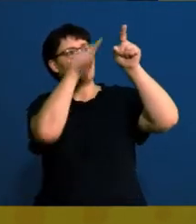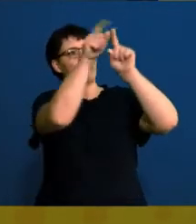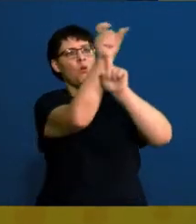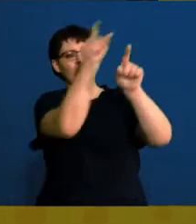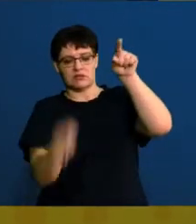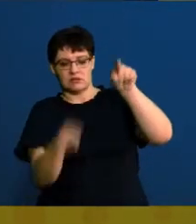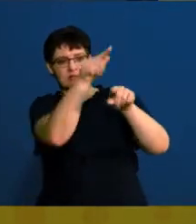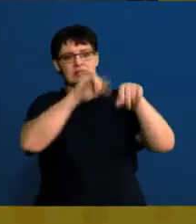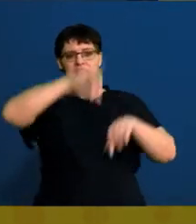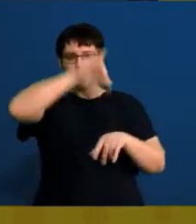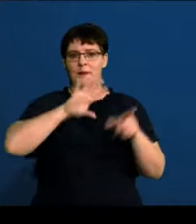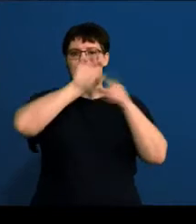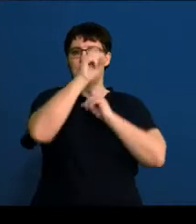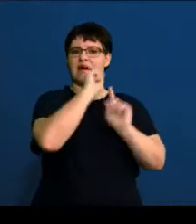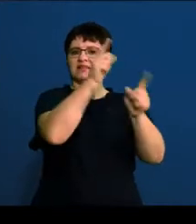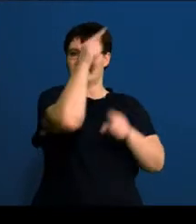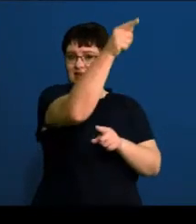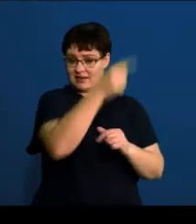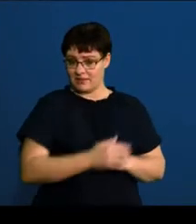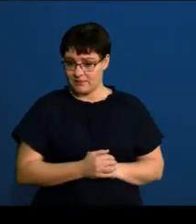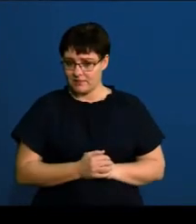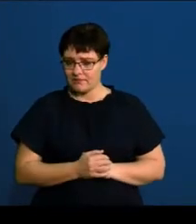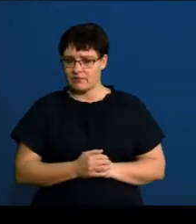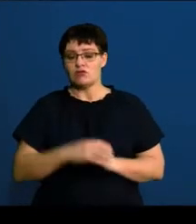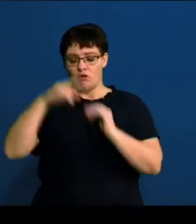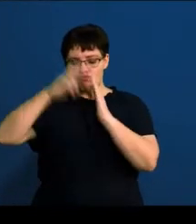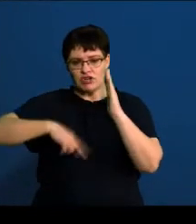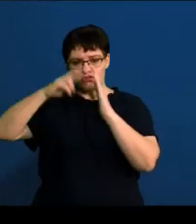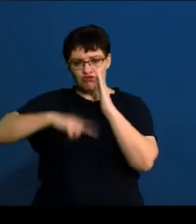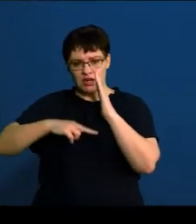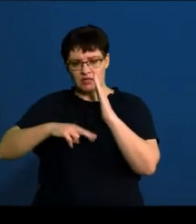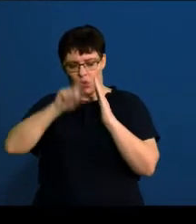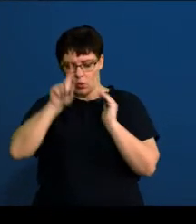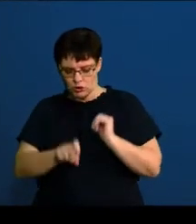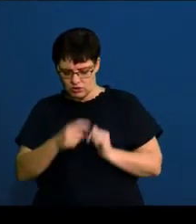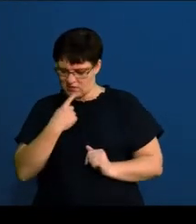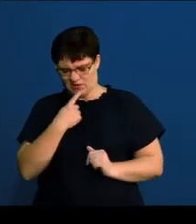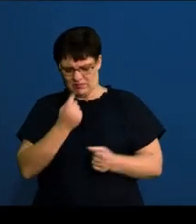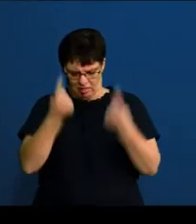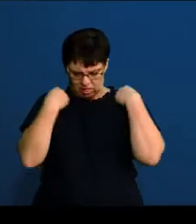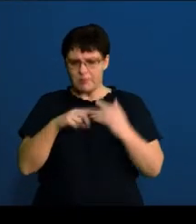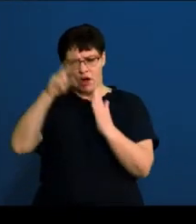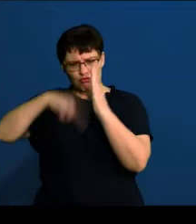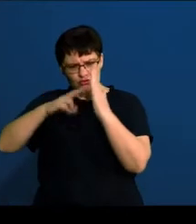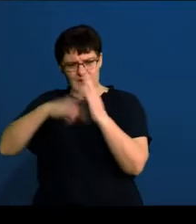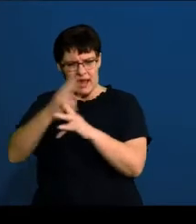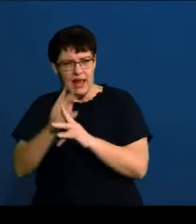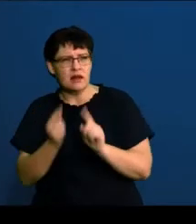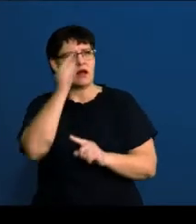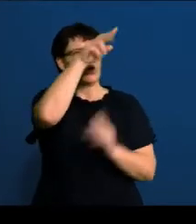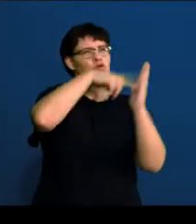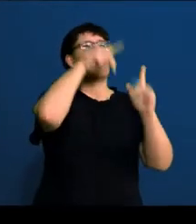itself. Okay, so reading a text in a question more than once will allow you to better understand the question and answer